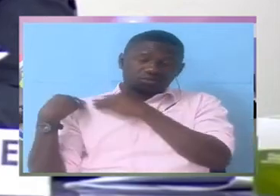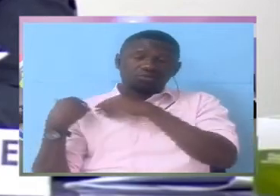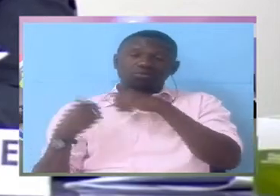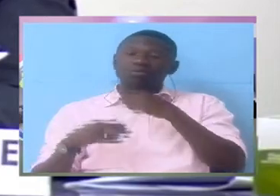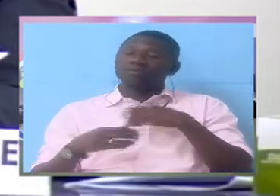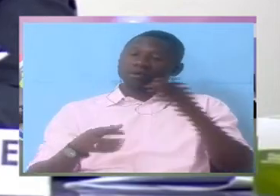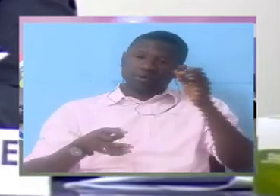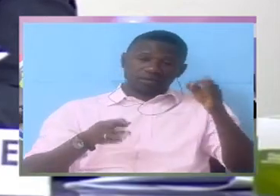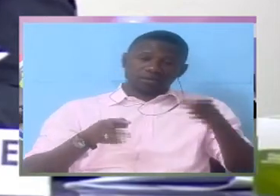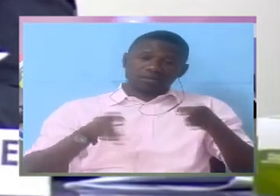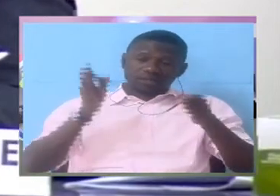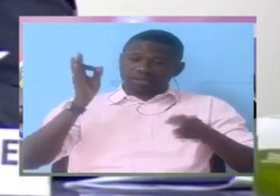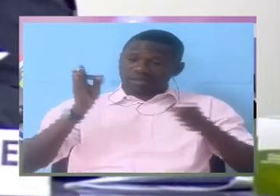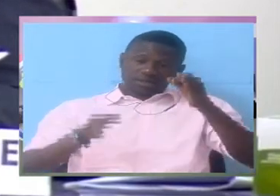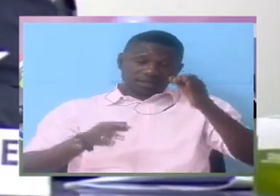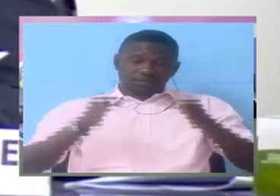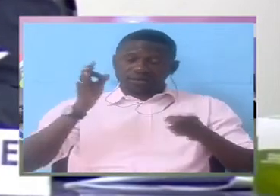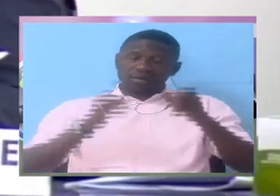But